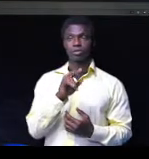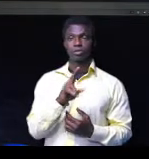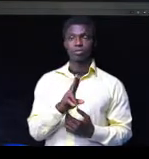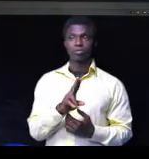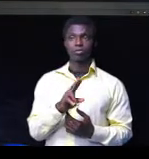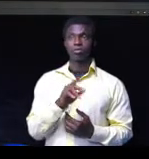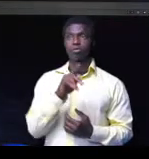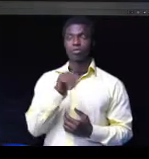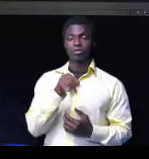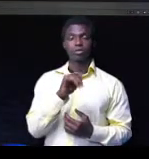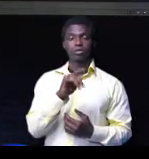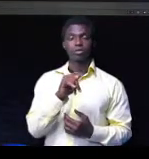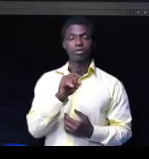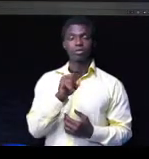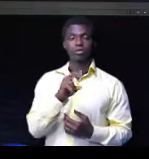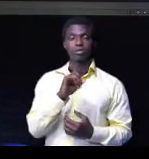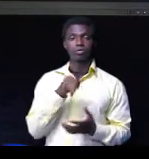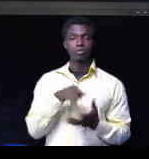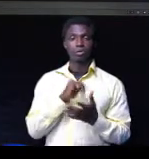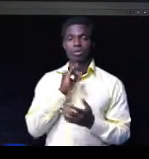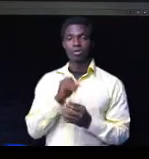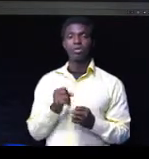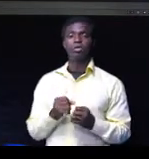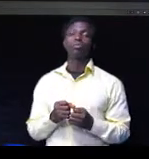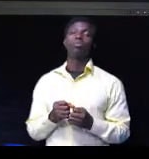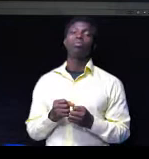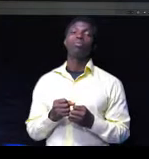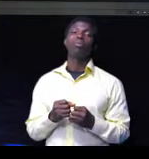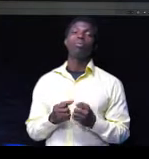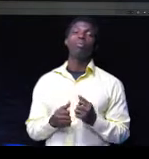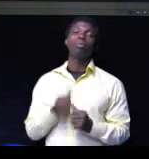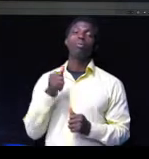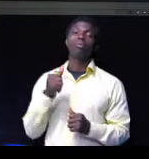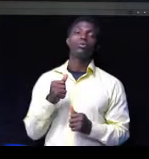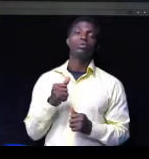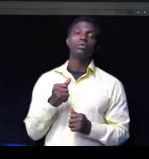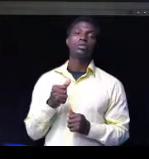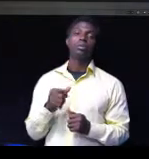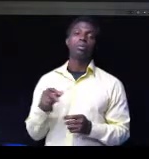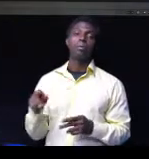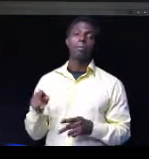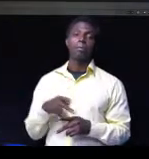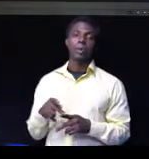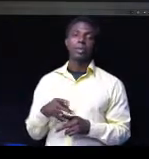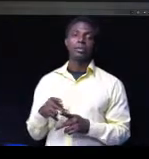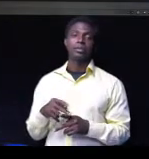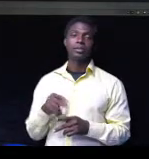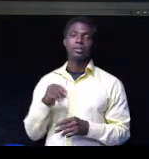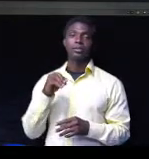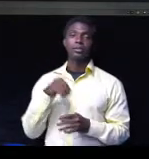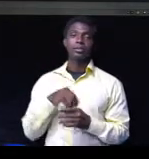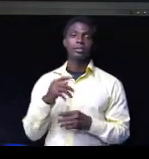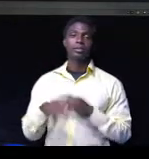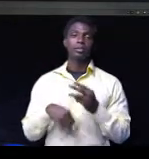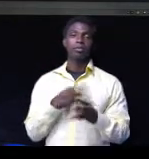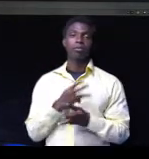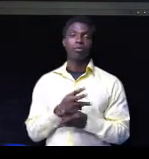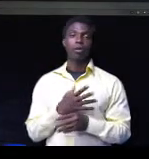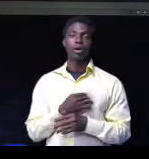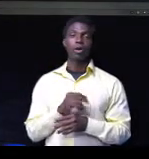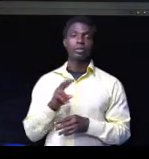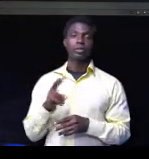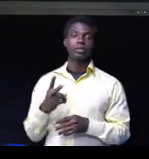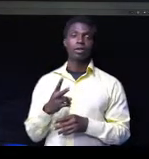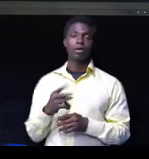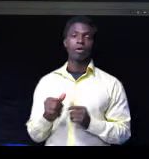most widely practiced martial art in the world and the second most practiced